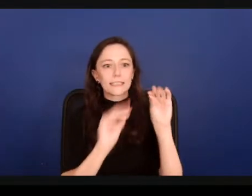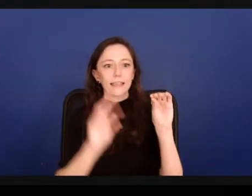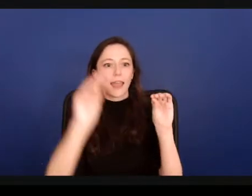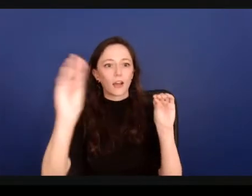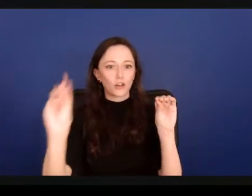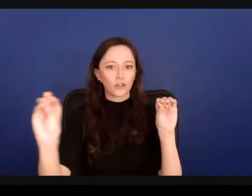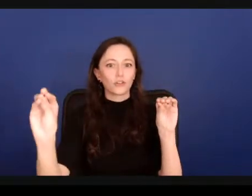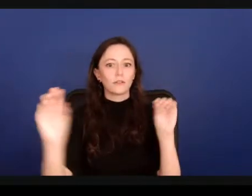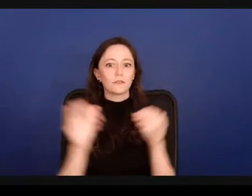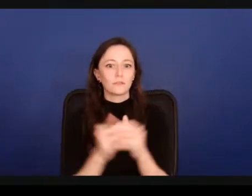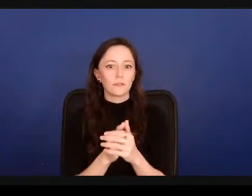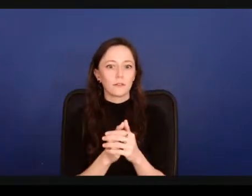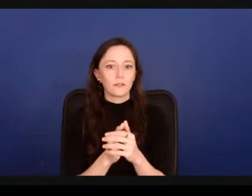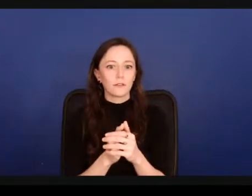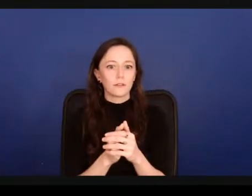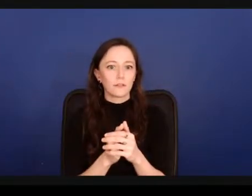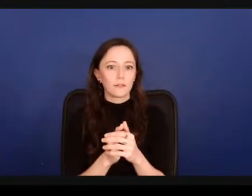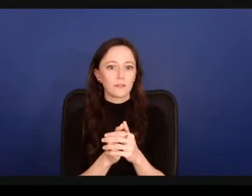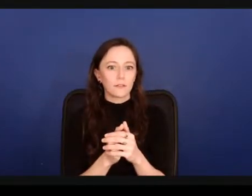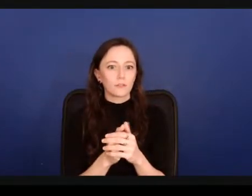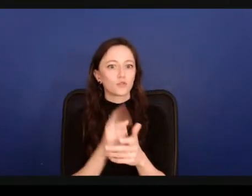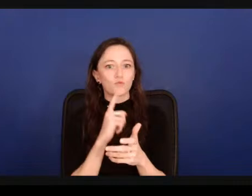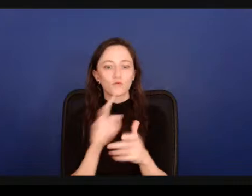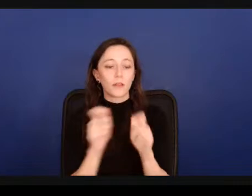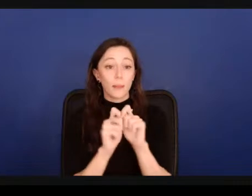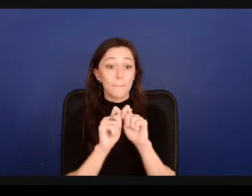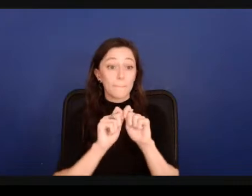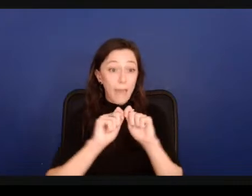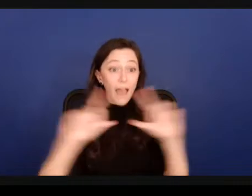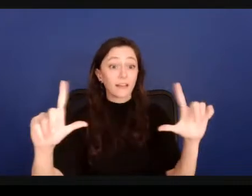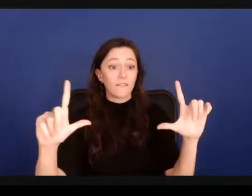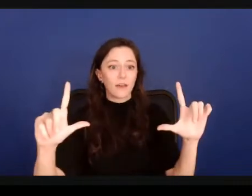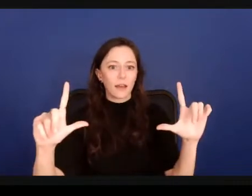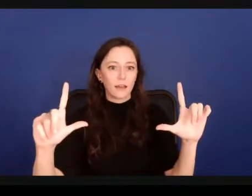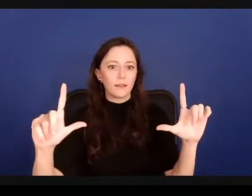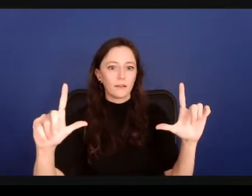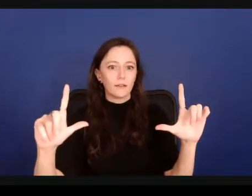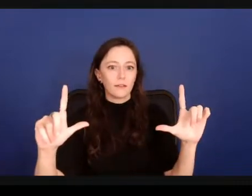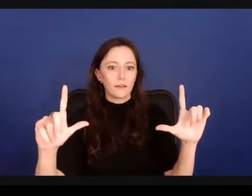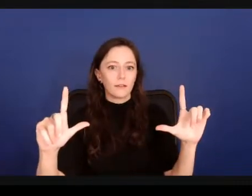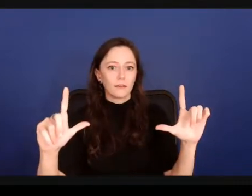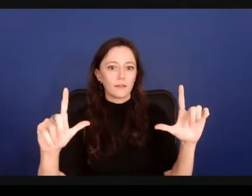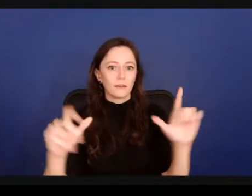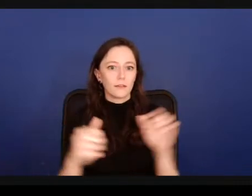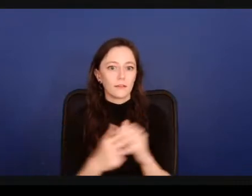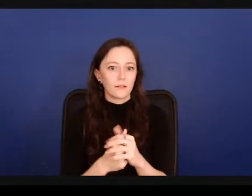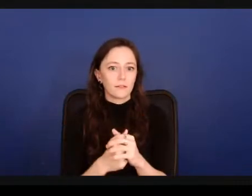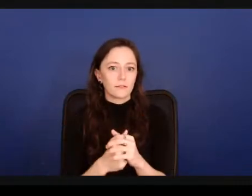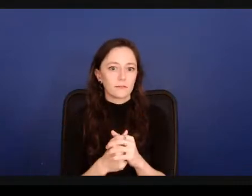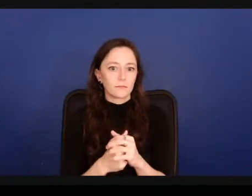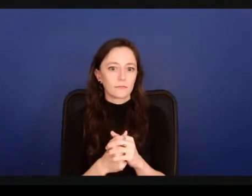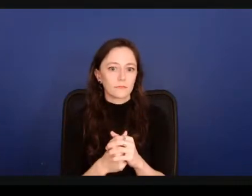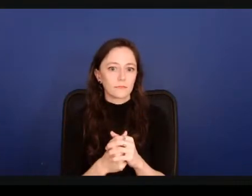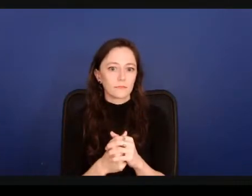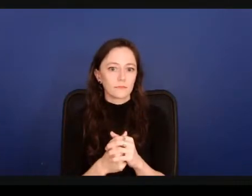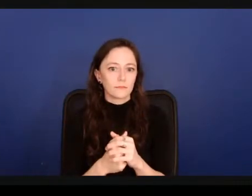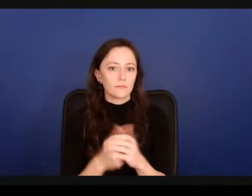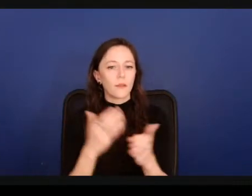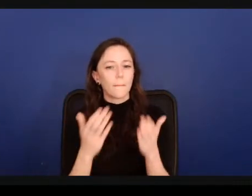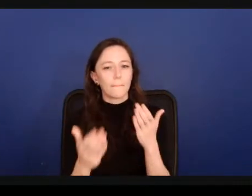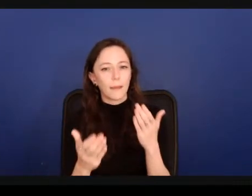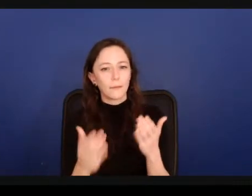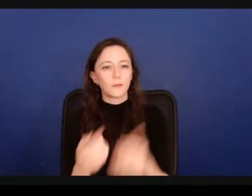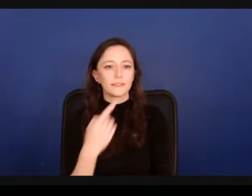really, really magnified. So we're seeing the noise in the data. But maybe you could say, okay,